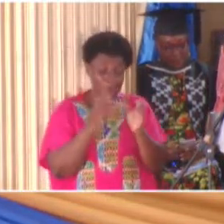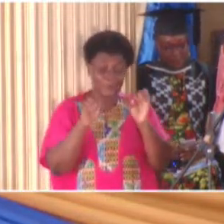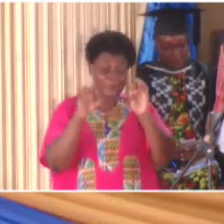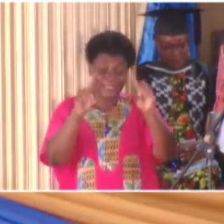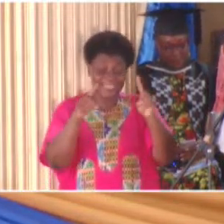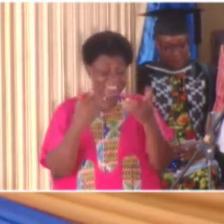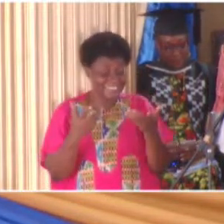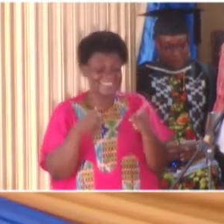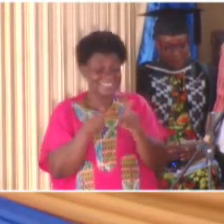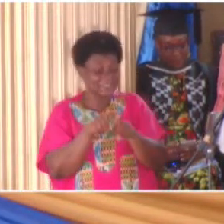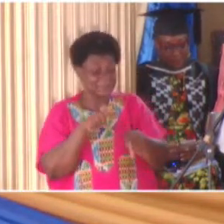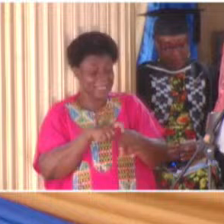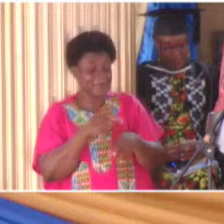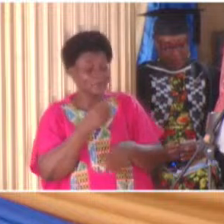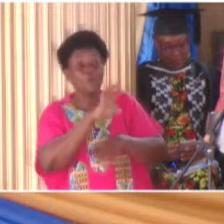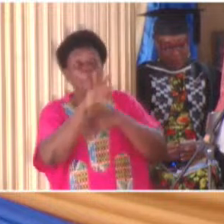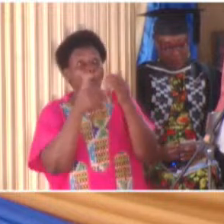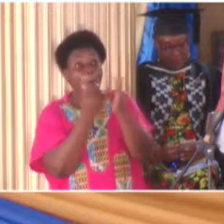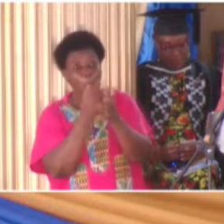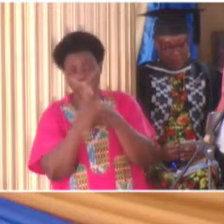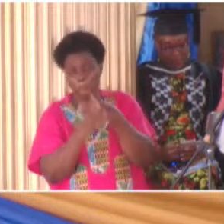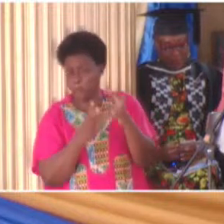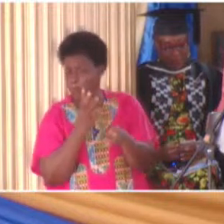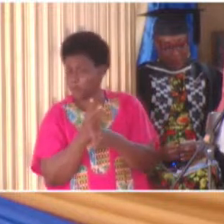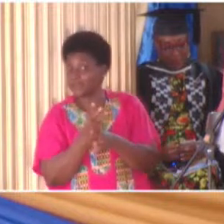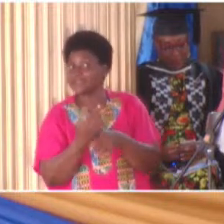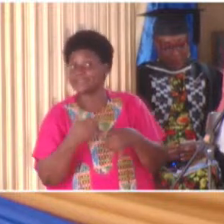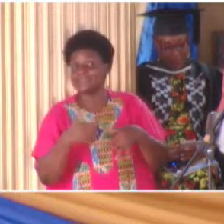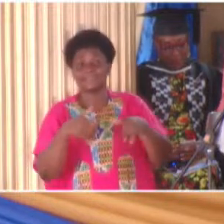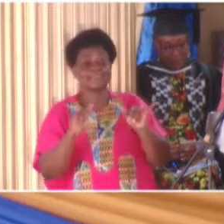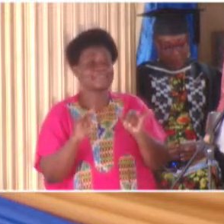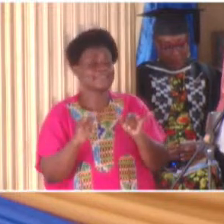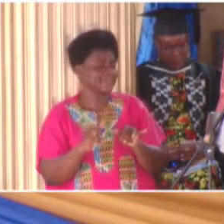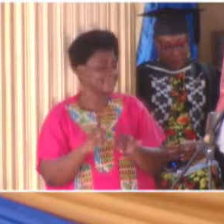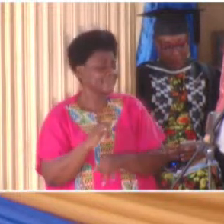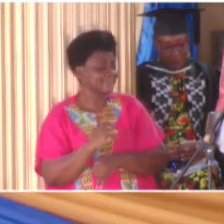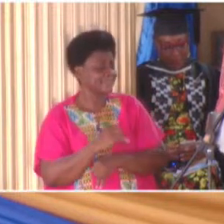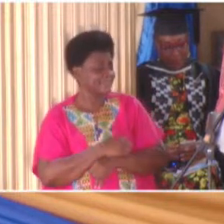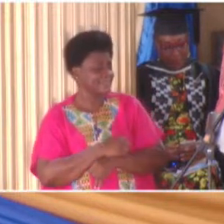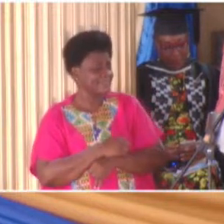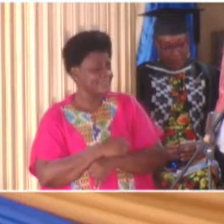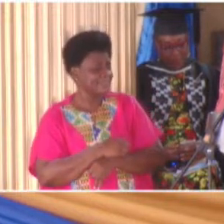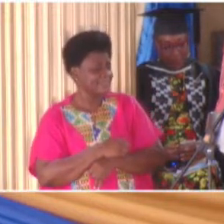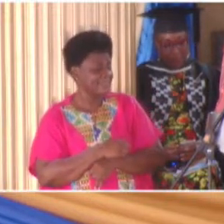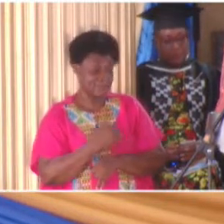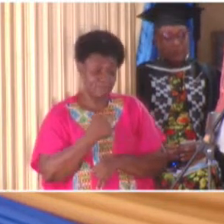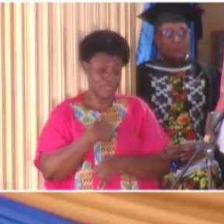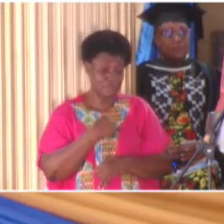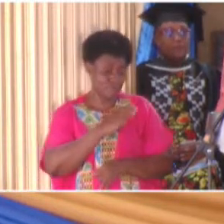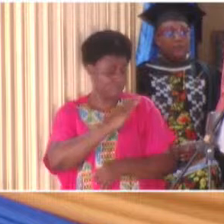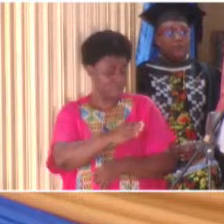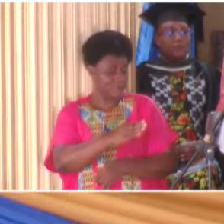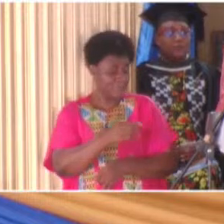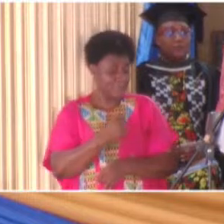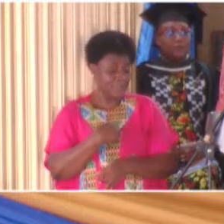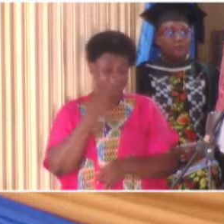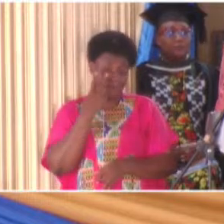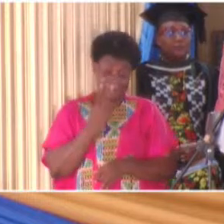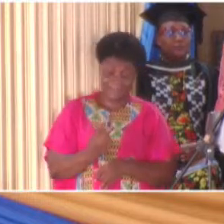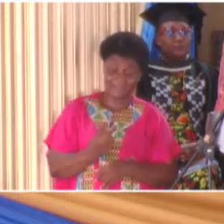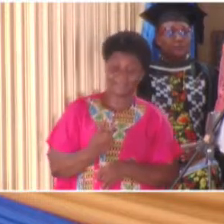landscape as well as the whole world. Yet, I am confident, and I realize